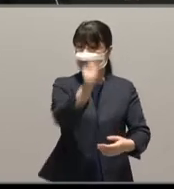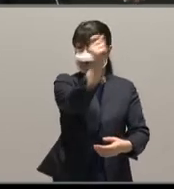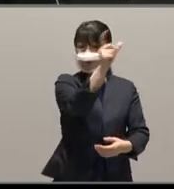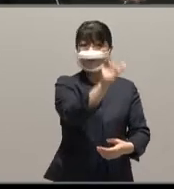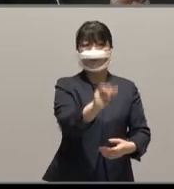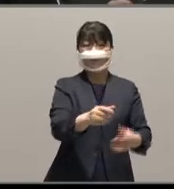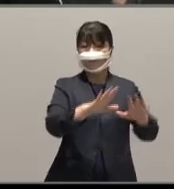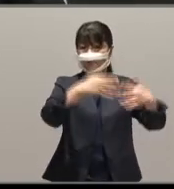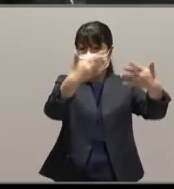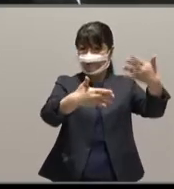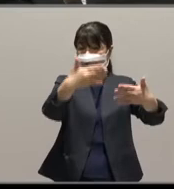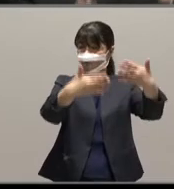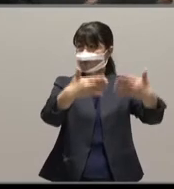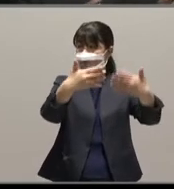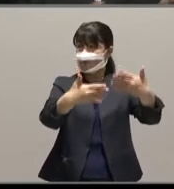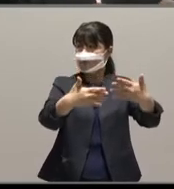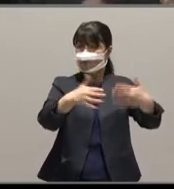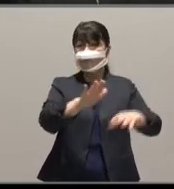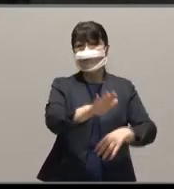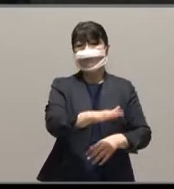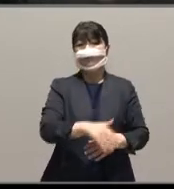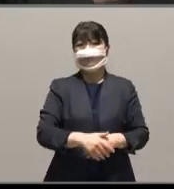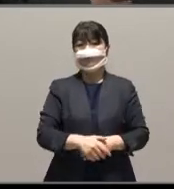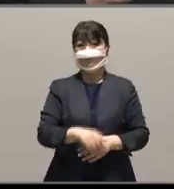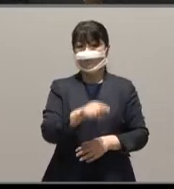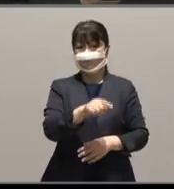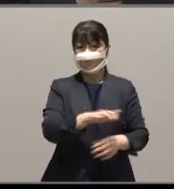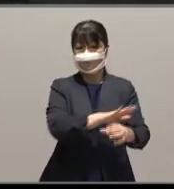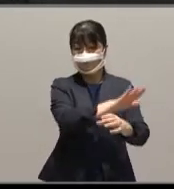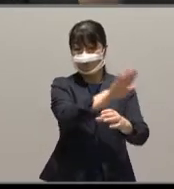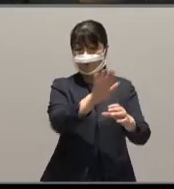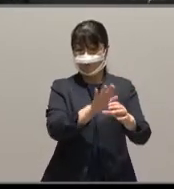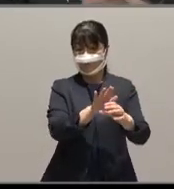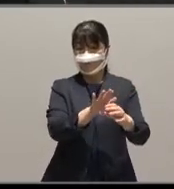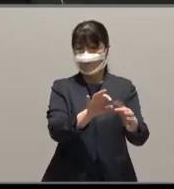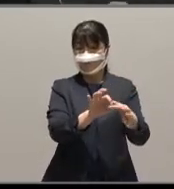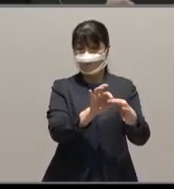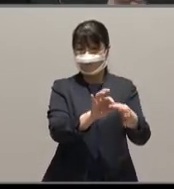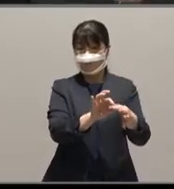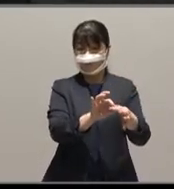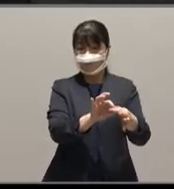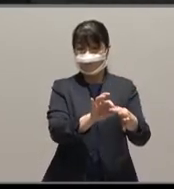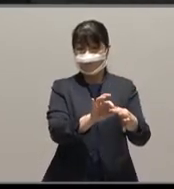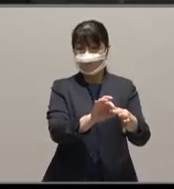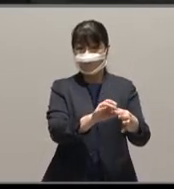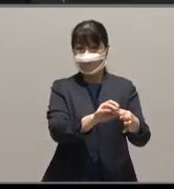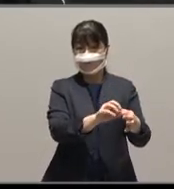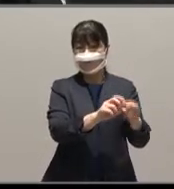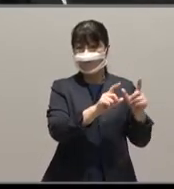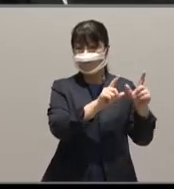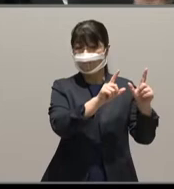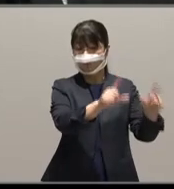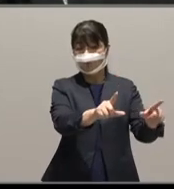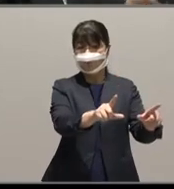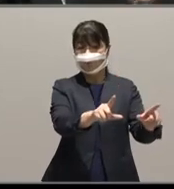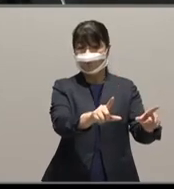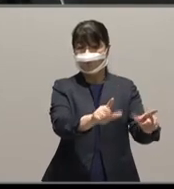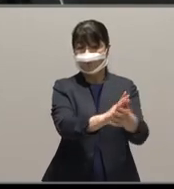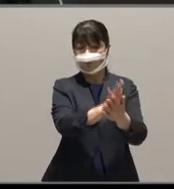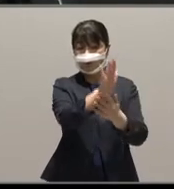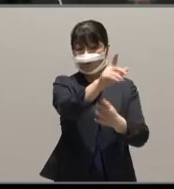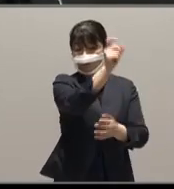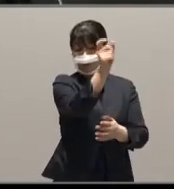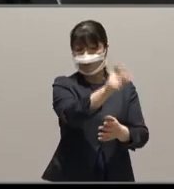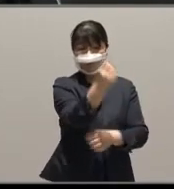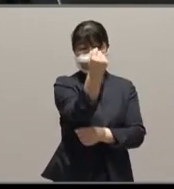Nihon Keizai Shimbun newspaper and the Italian newspaper. He is my